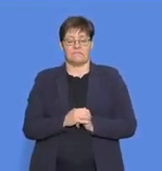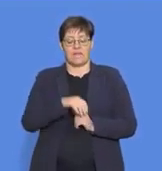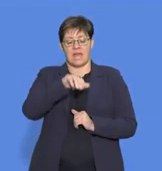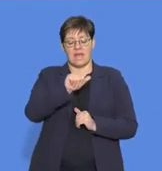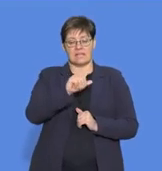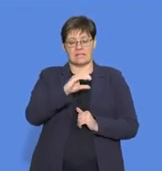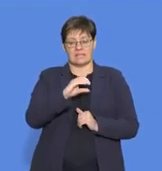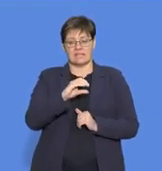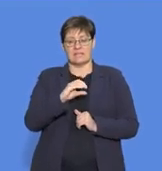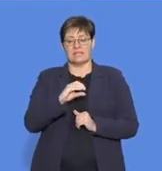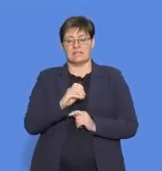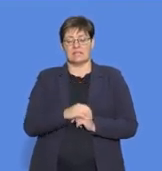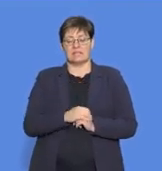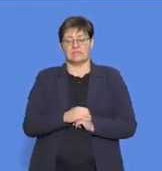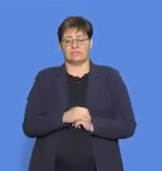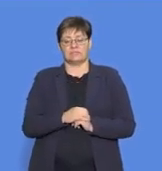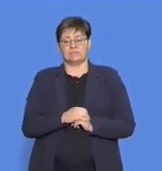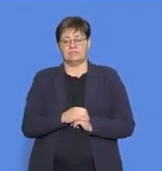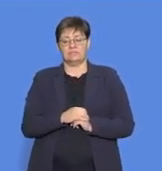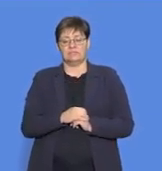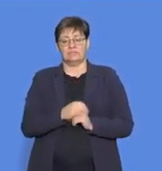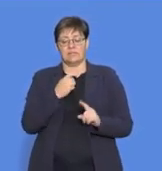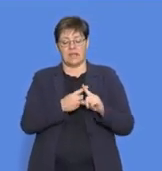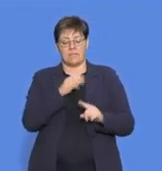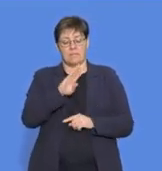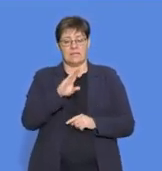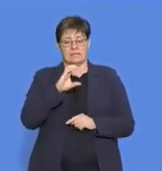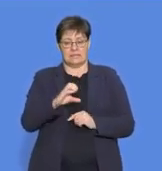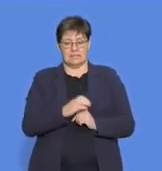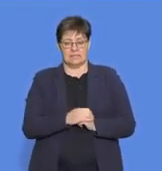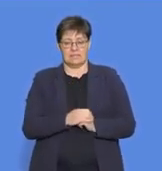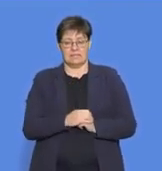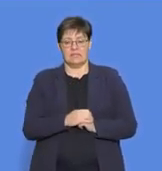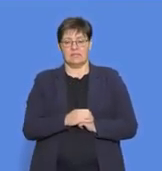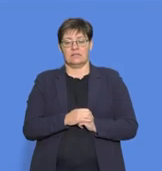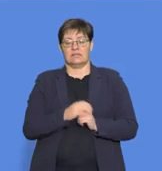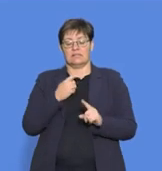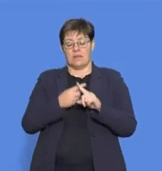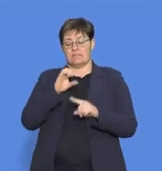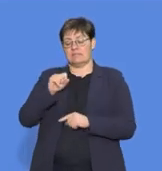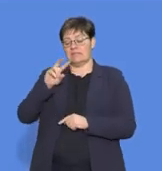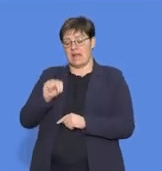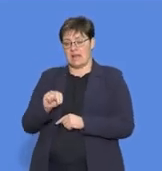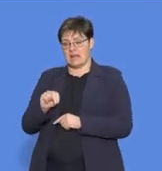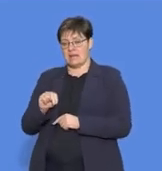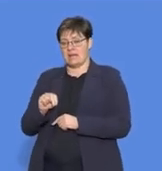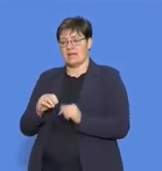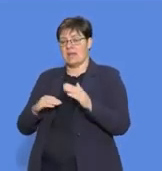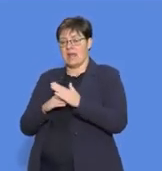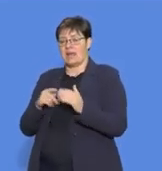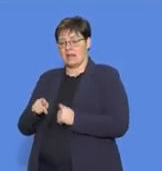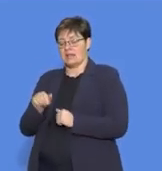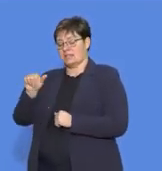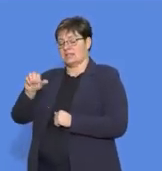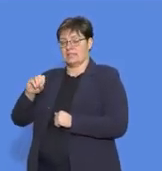AC times BC. So it was AC, okay, times BC times sine of the angle in between, and the angle in